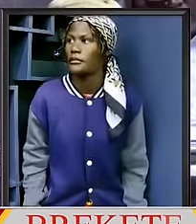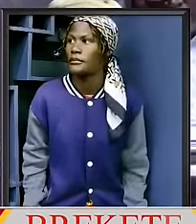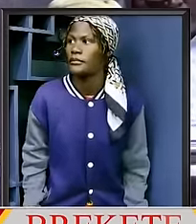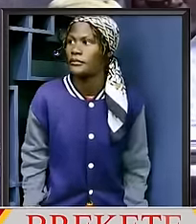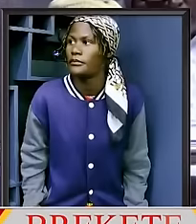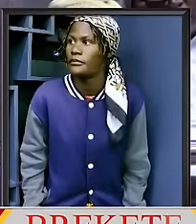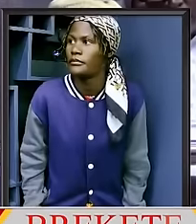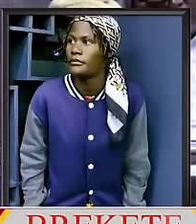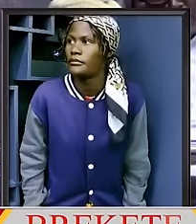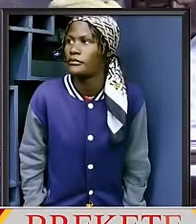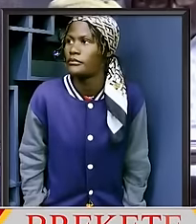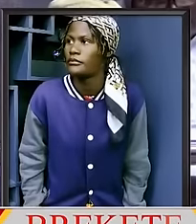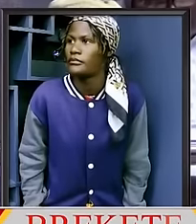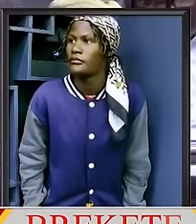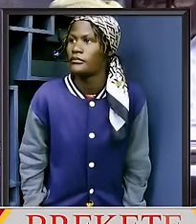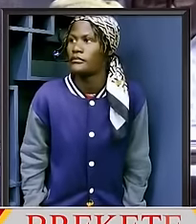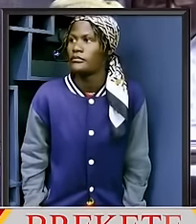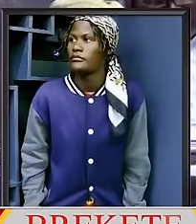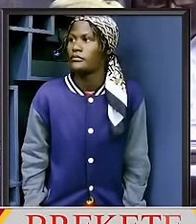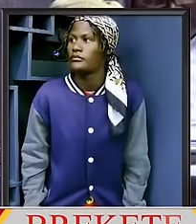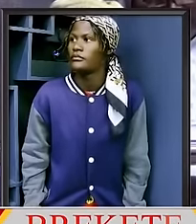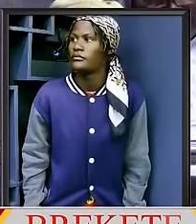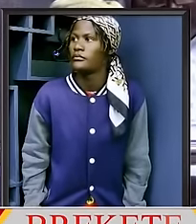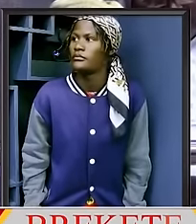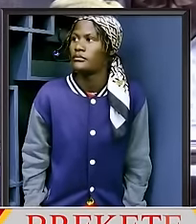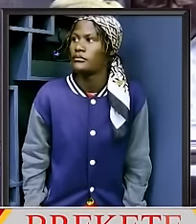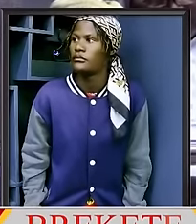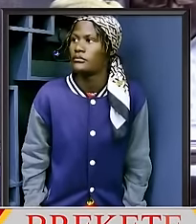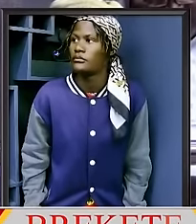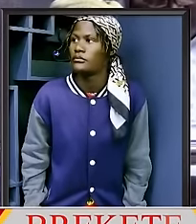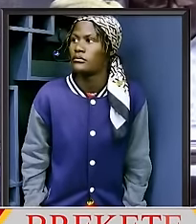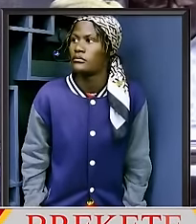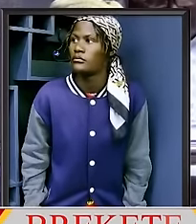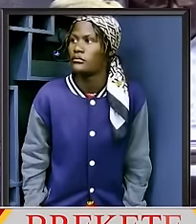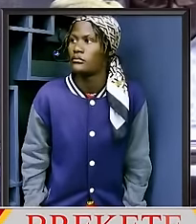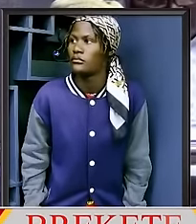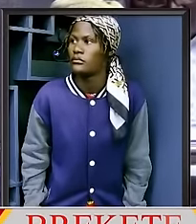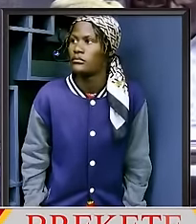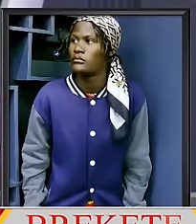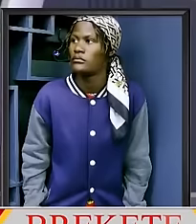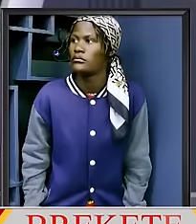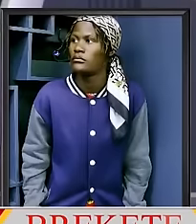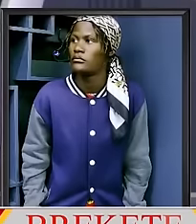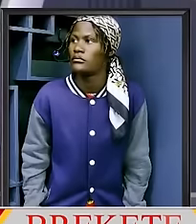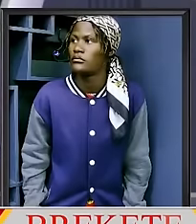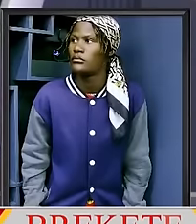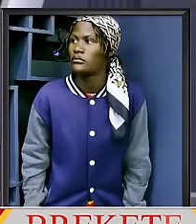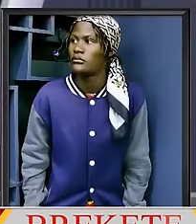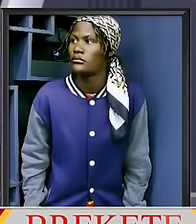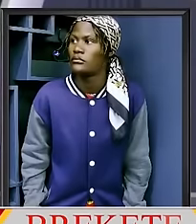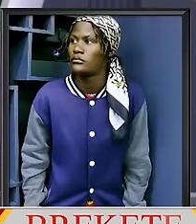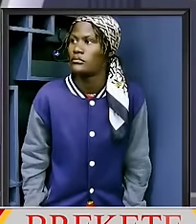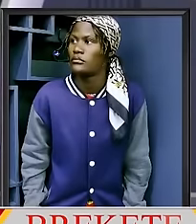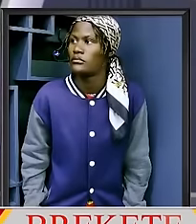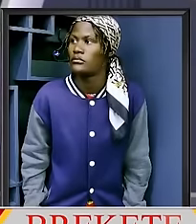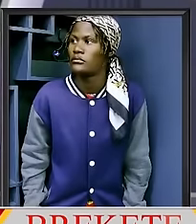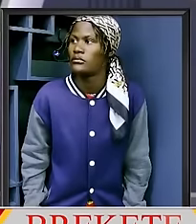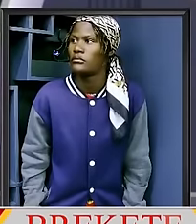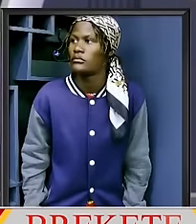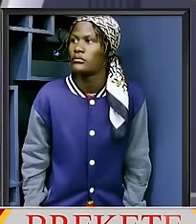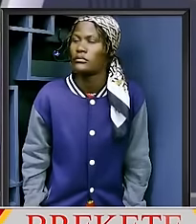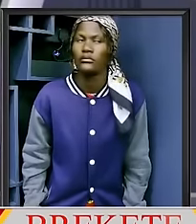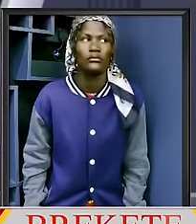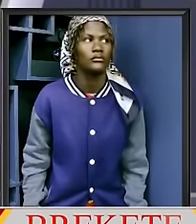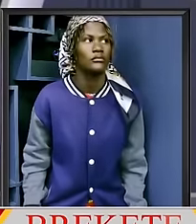this matter to him, to with the other people, now say the same way.